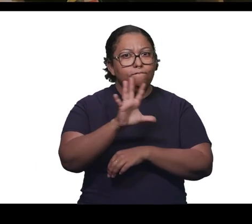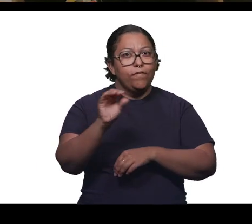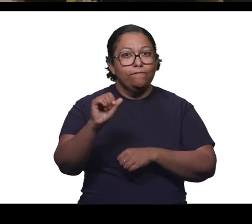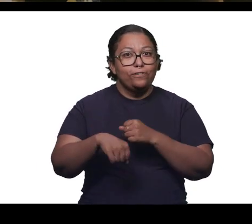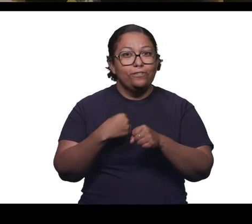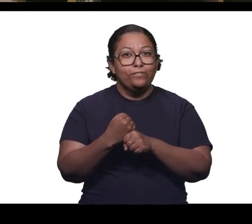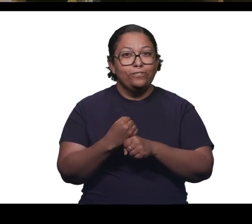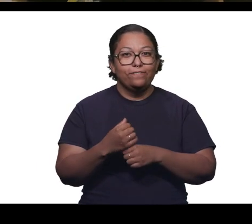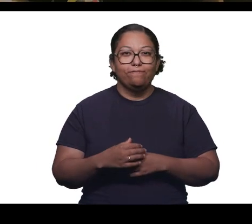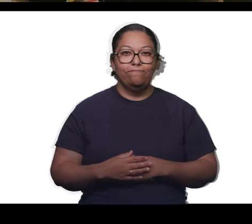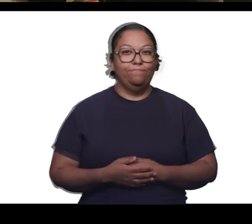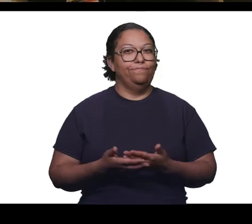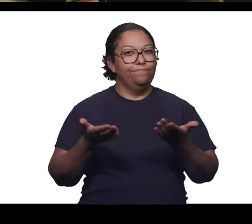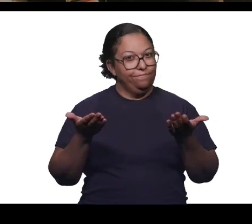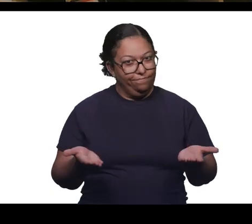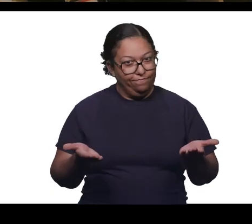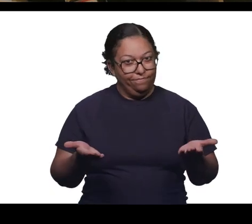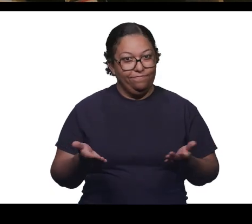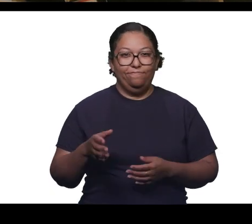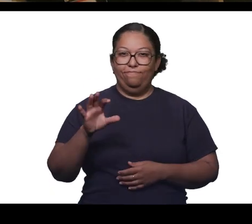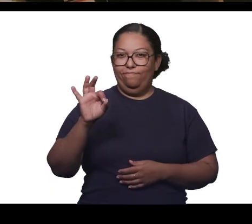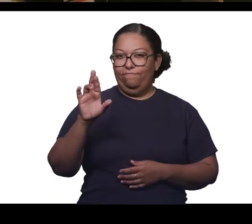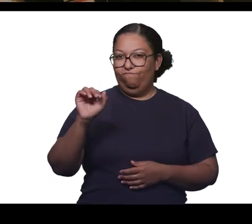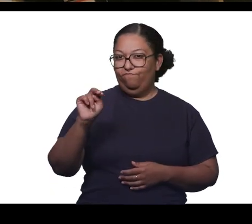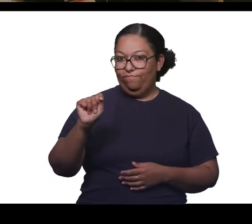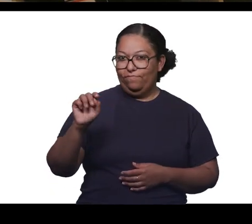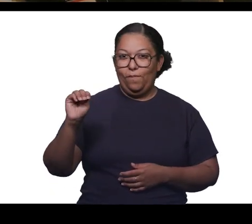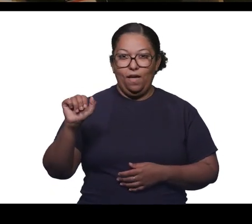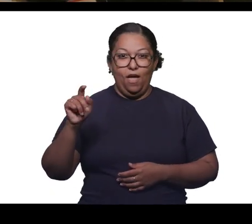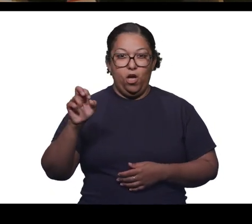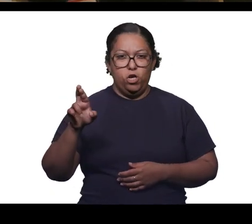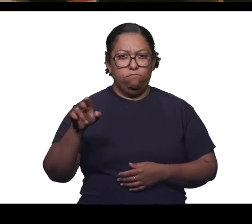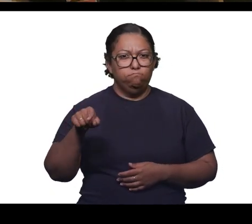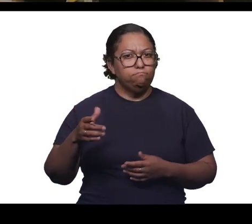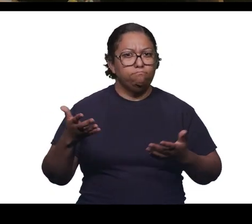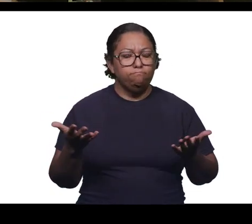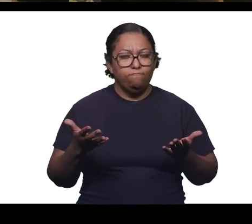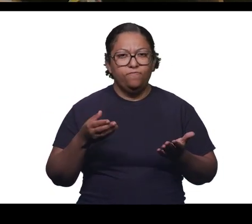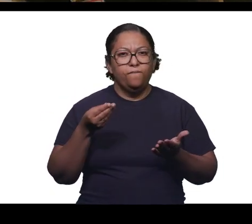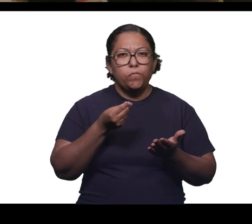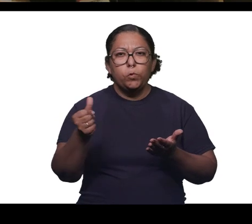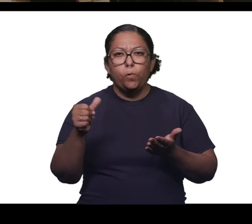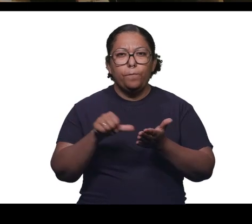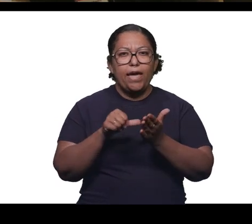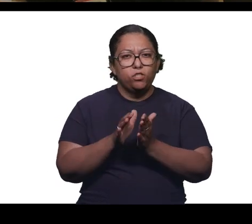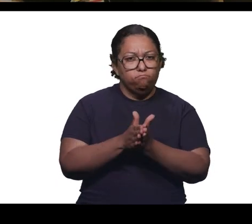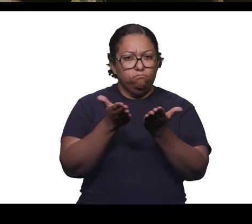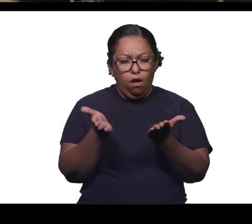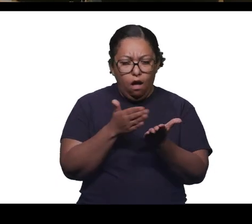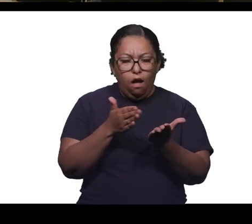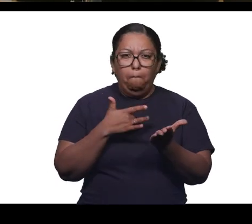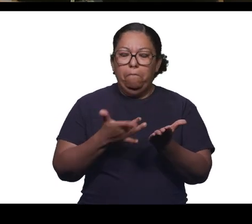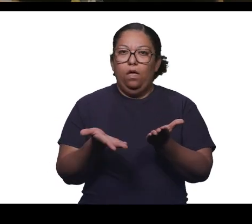And then there's front matter. Front matter are those first few pages that I used to just completely skip. We say